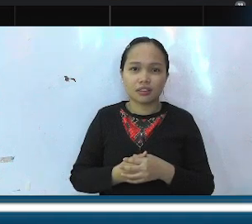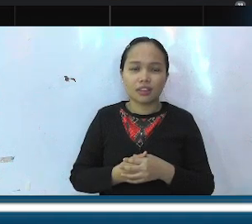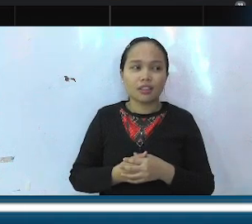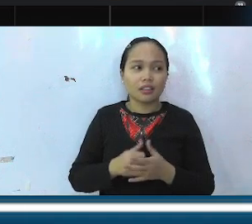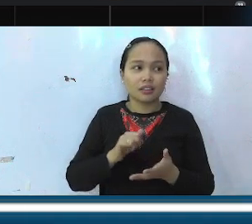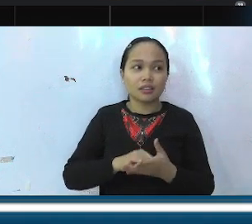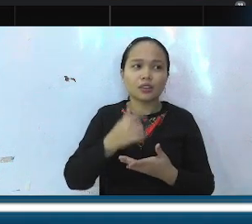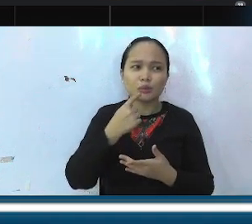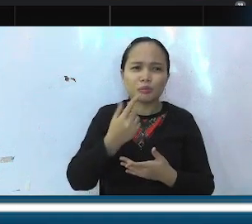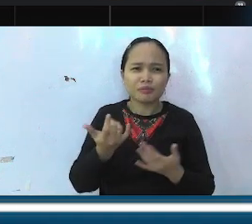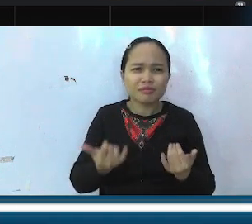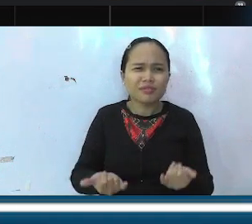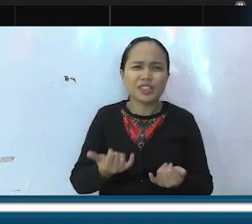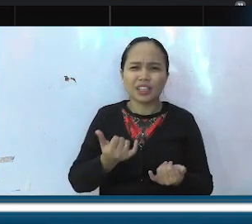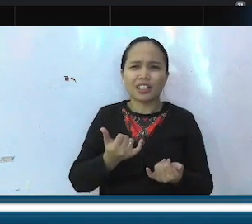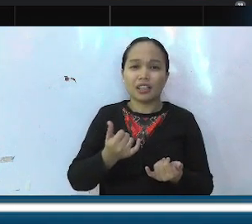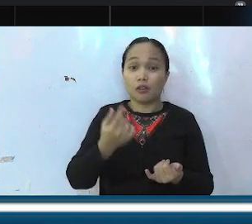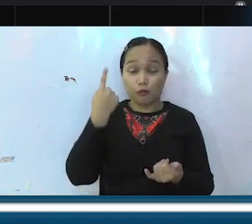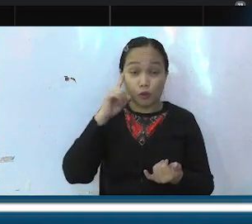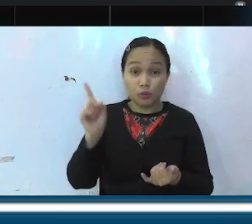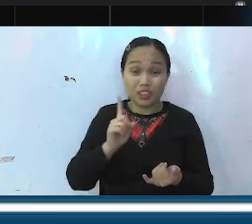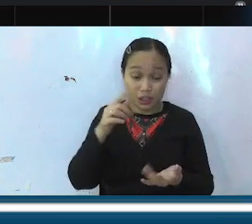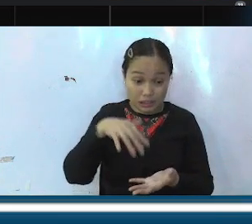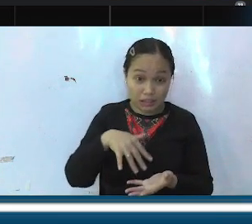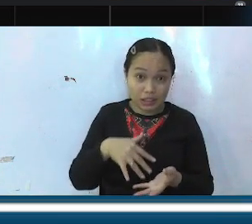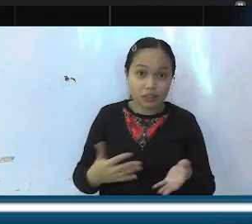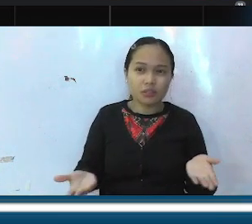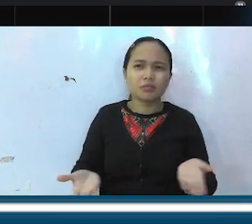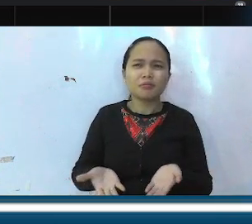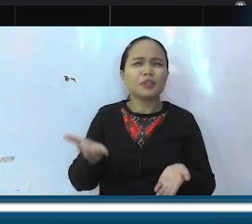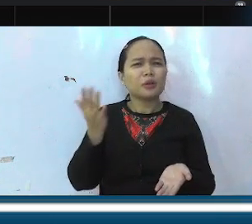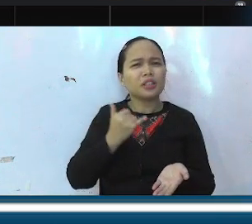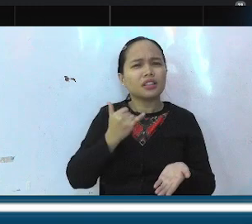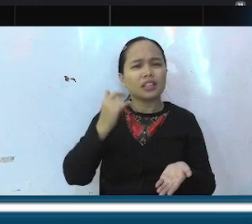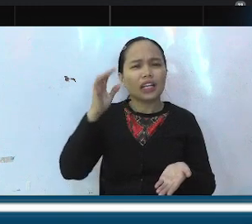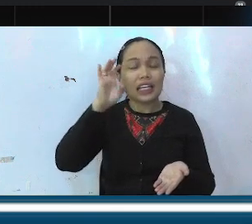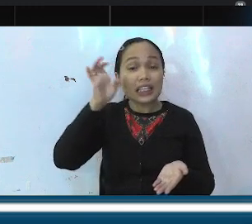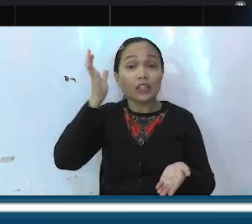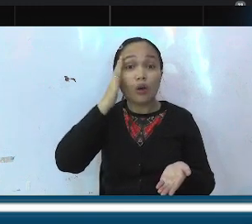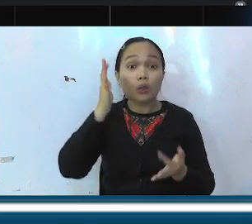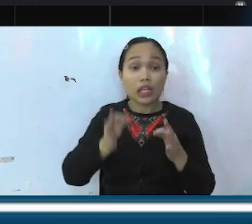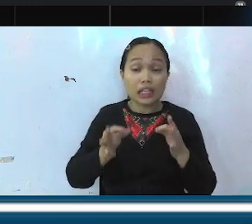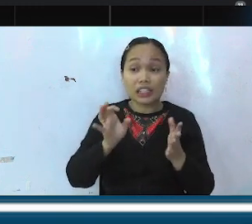dinala niya pa dito para lang dito mag-aral. You see, because alam niya na dun sa kanila,